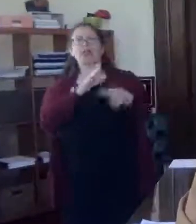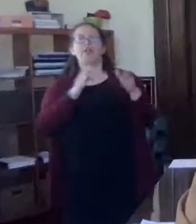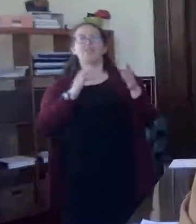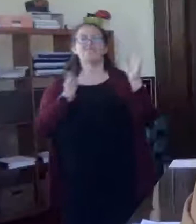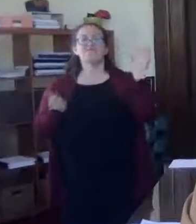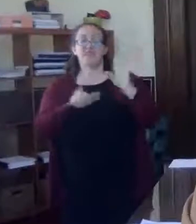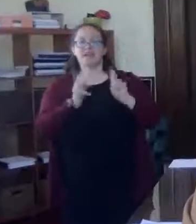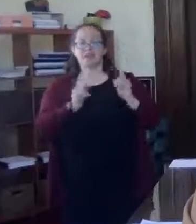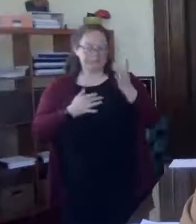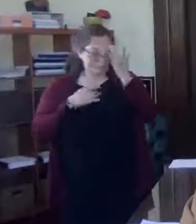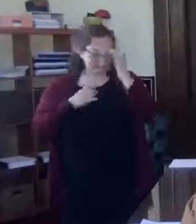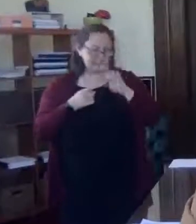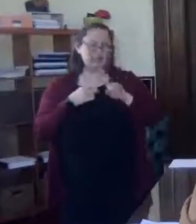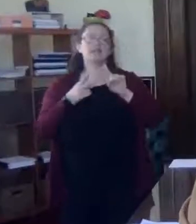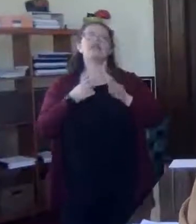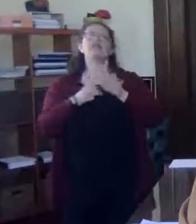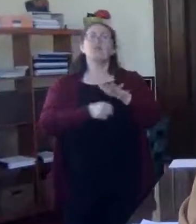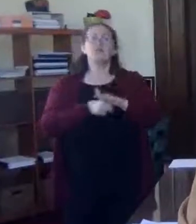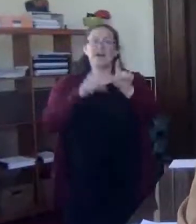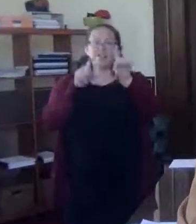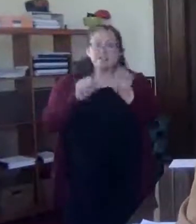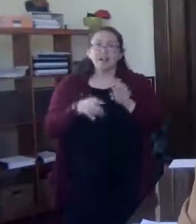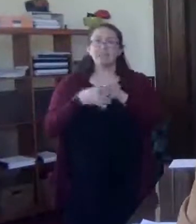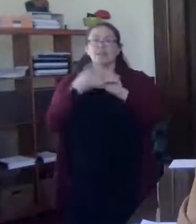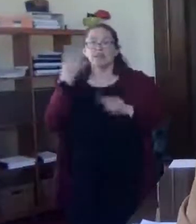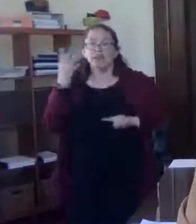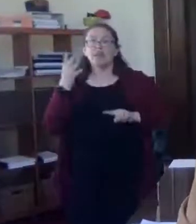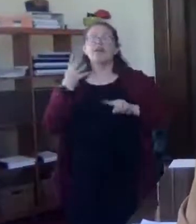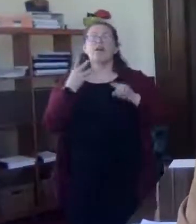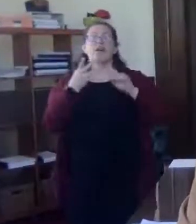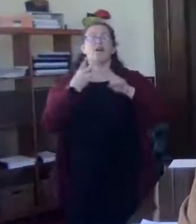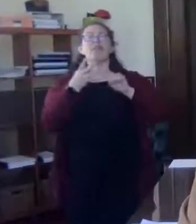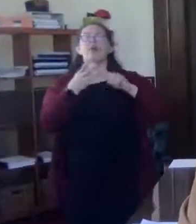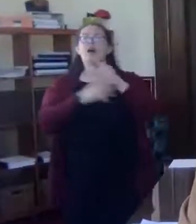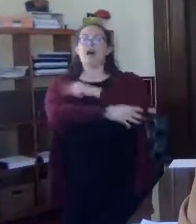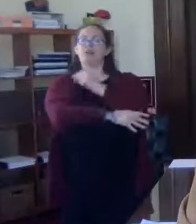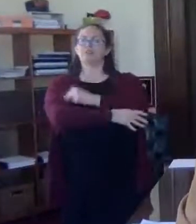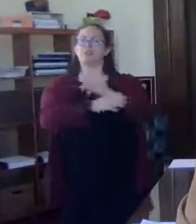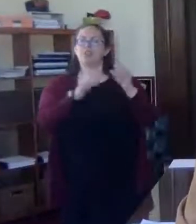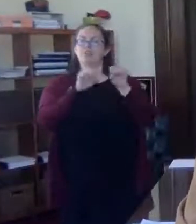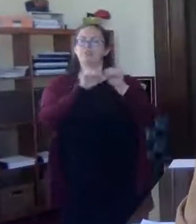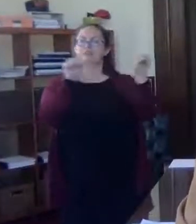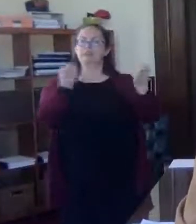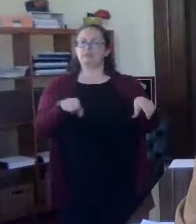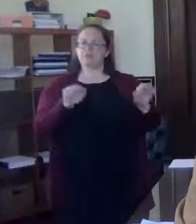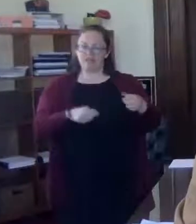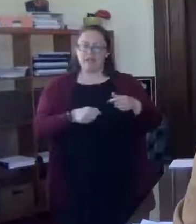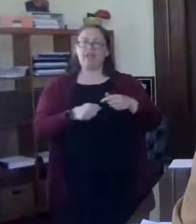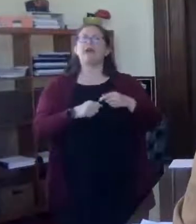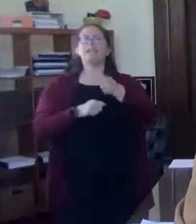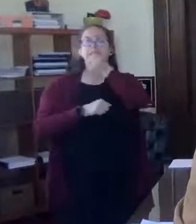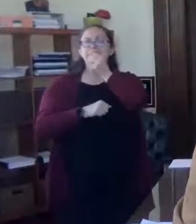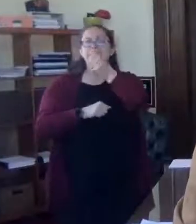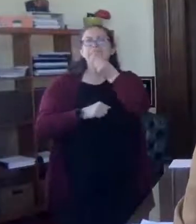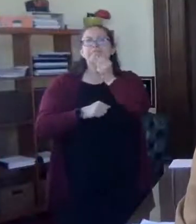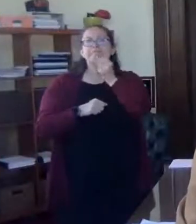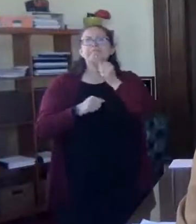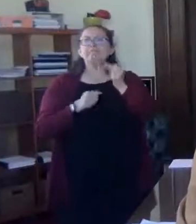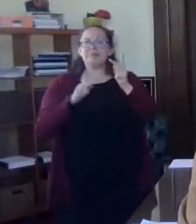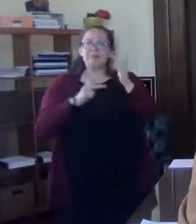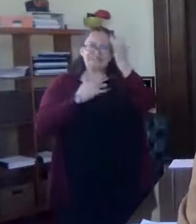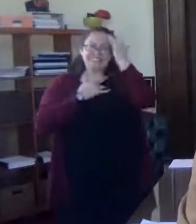tests, when we can achieve, our hospital system has capacity, when we can achieve that, then we